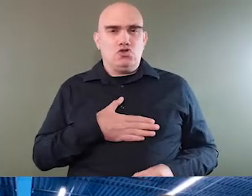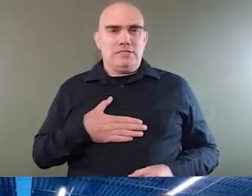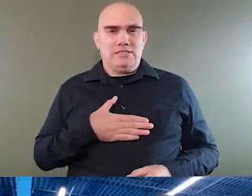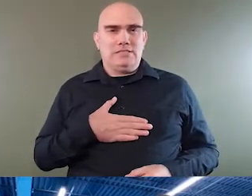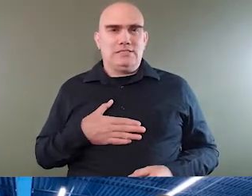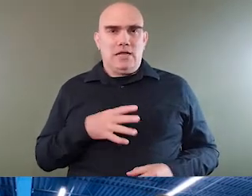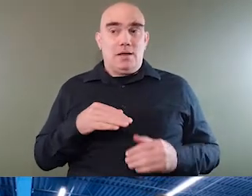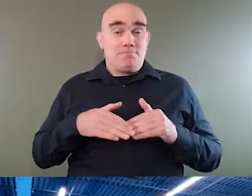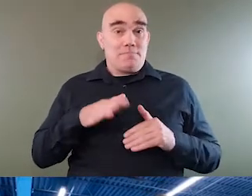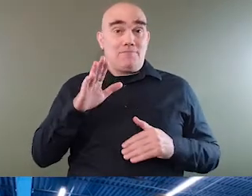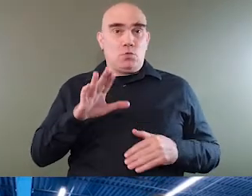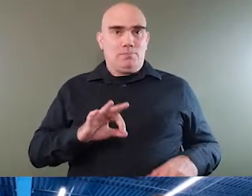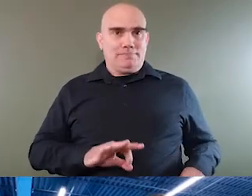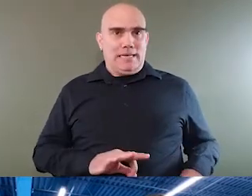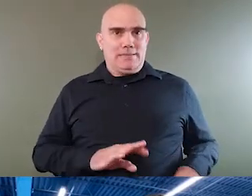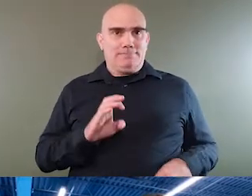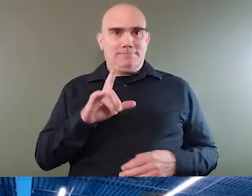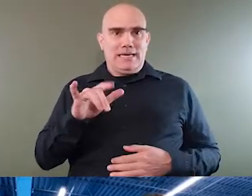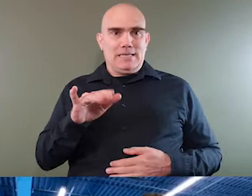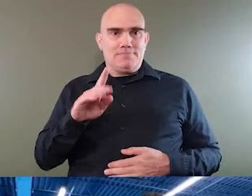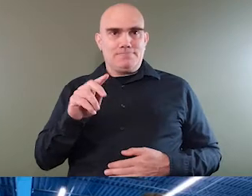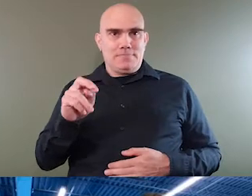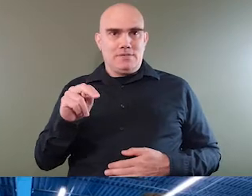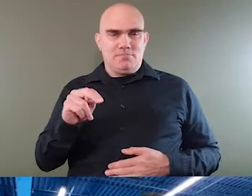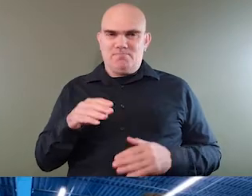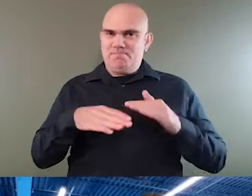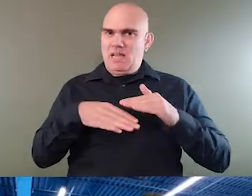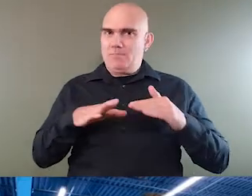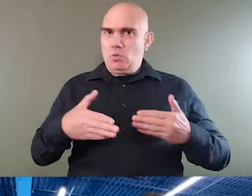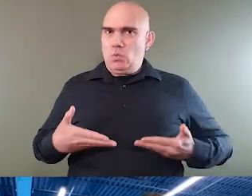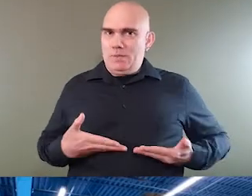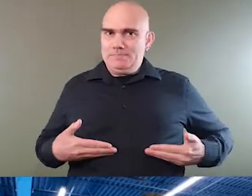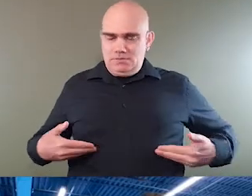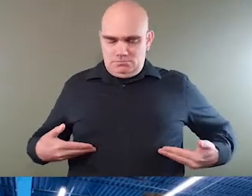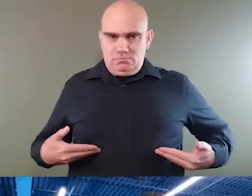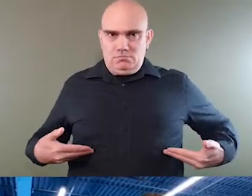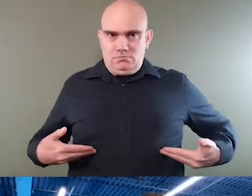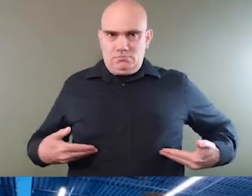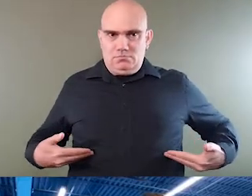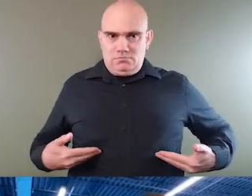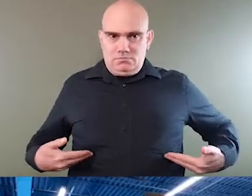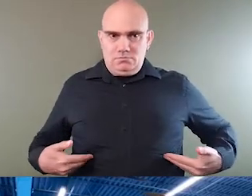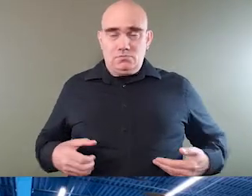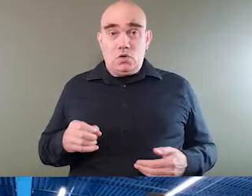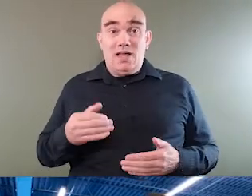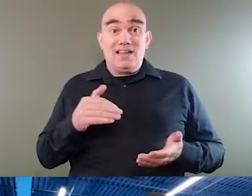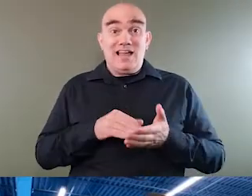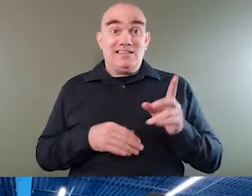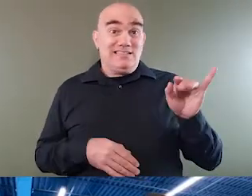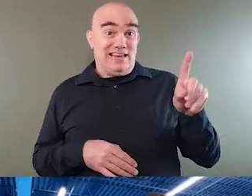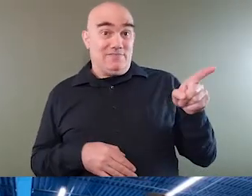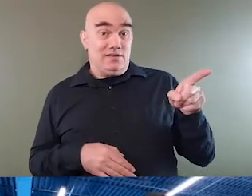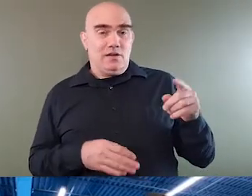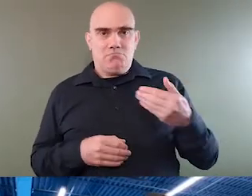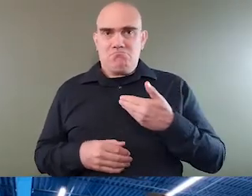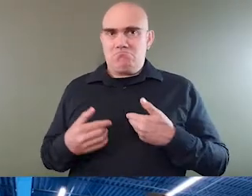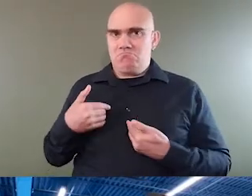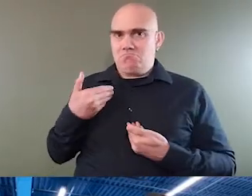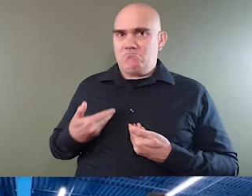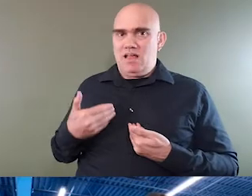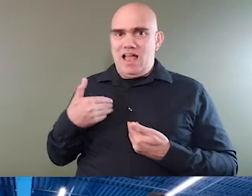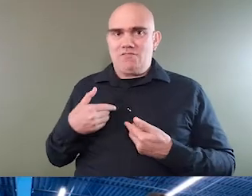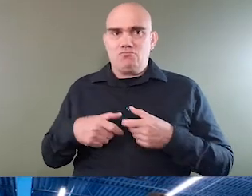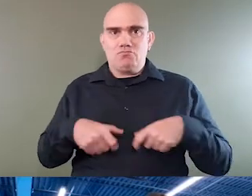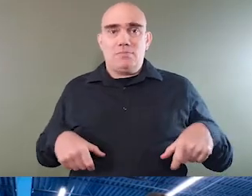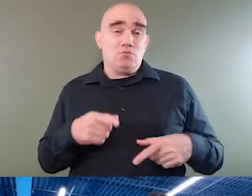and above your belly button, right at the bottom of your ribs. So again, David and I have straps. You might